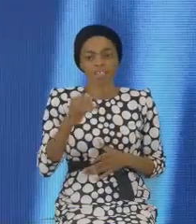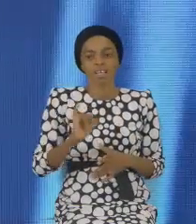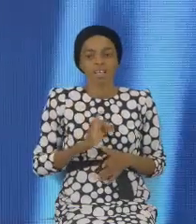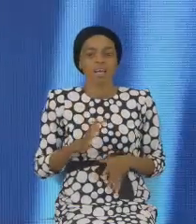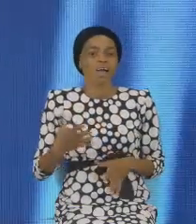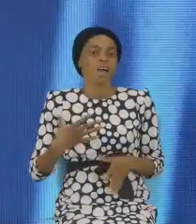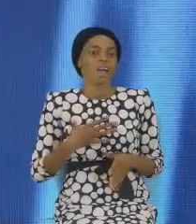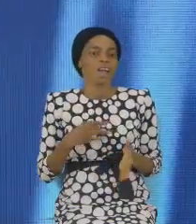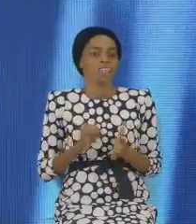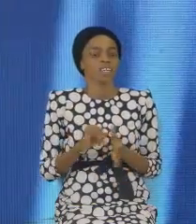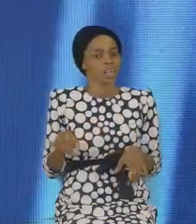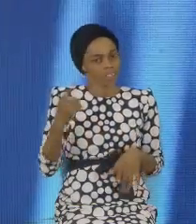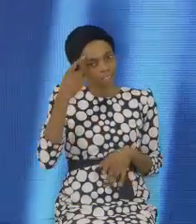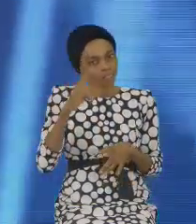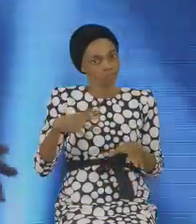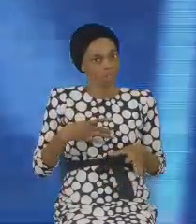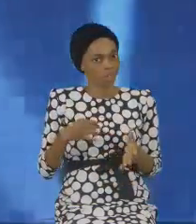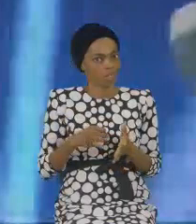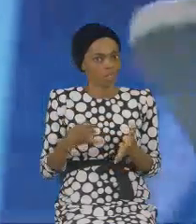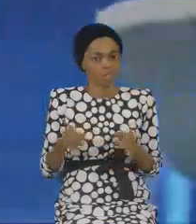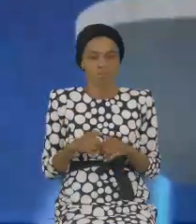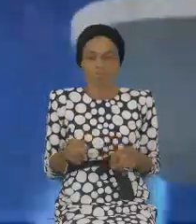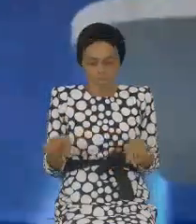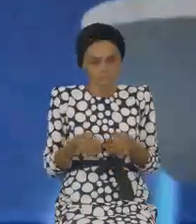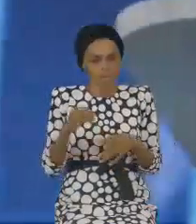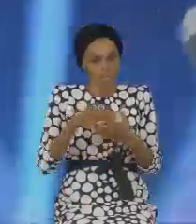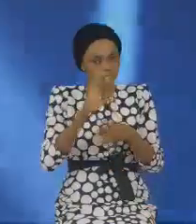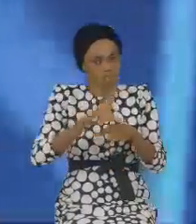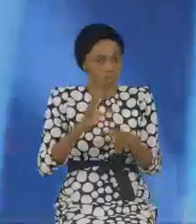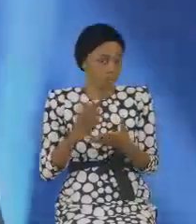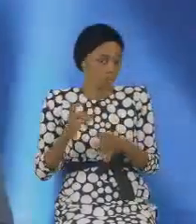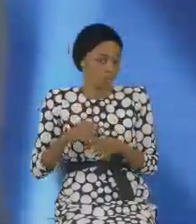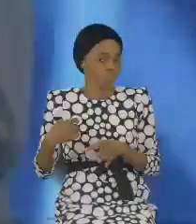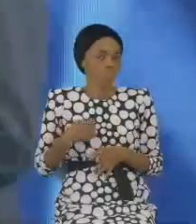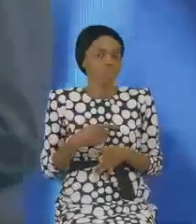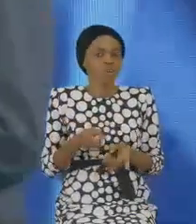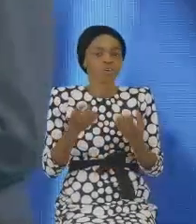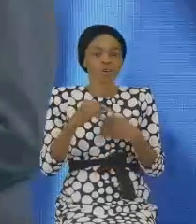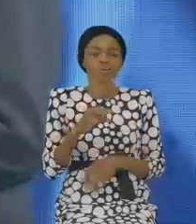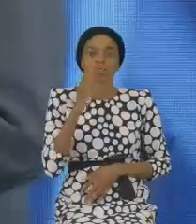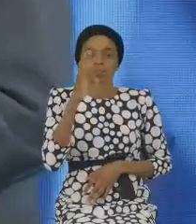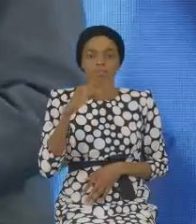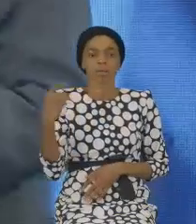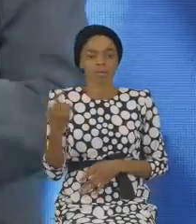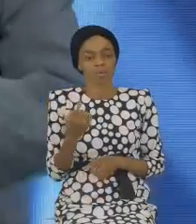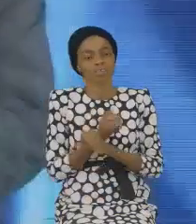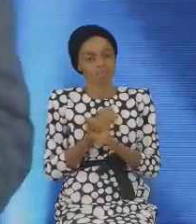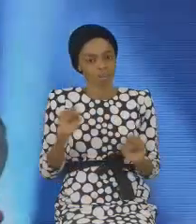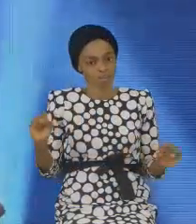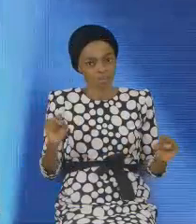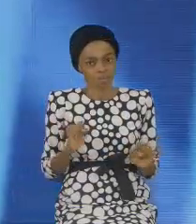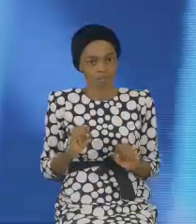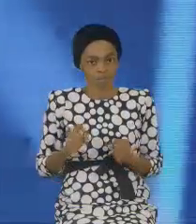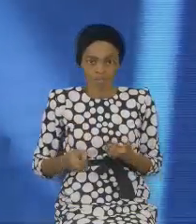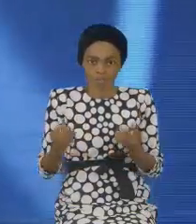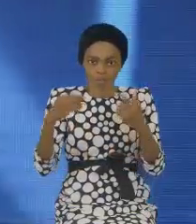you like that too. You know, in the church, sometimes we'll come and the minister is talking about salvation. That's good. He comes